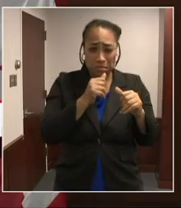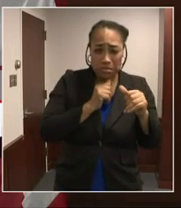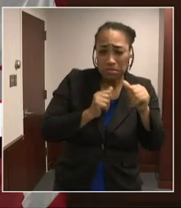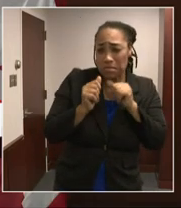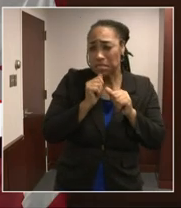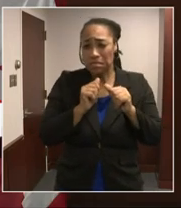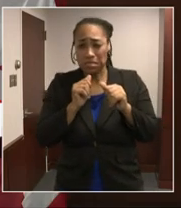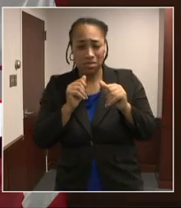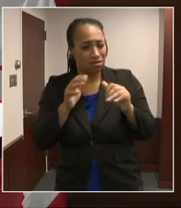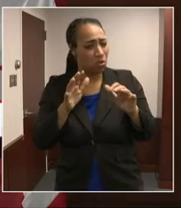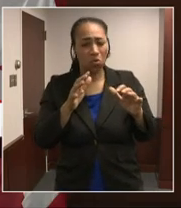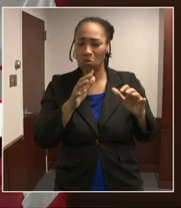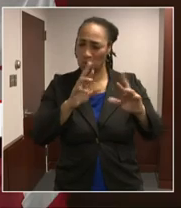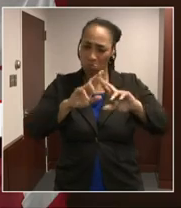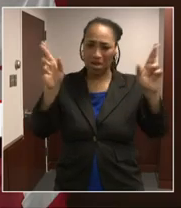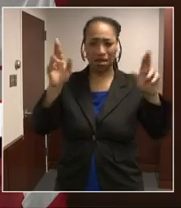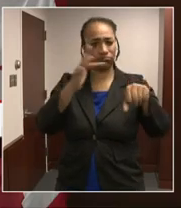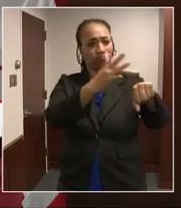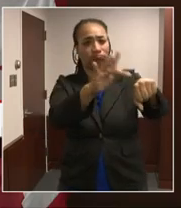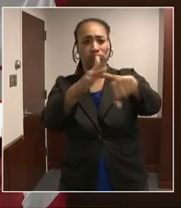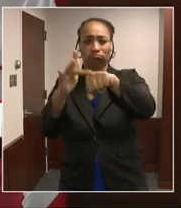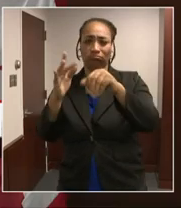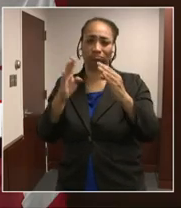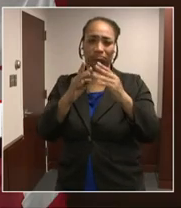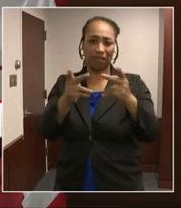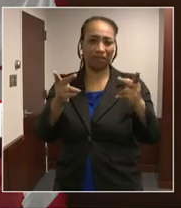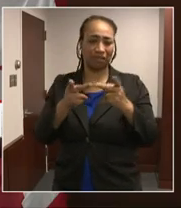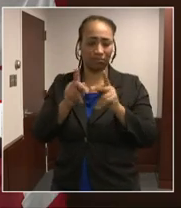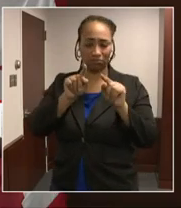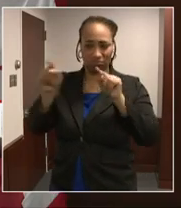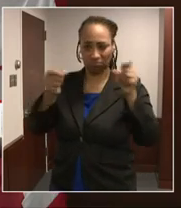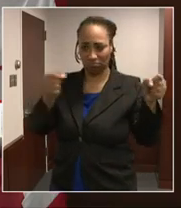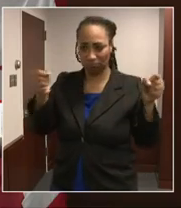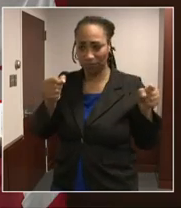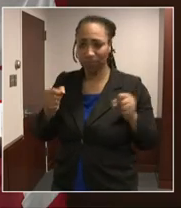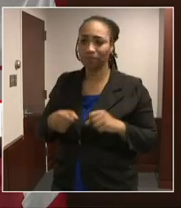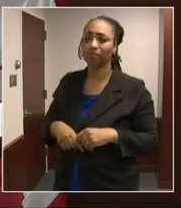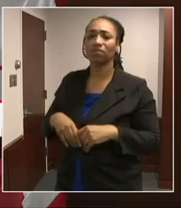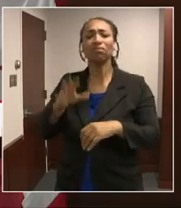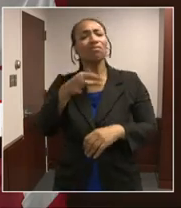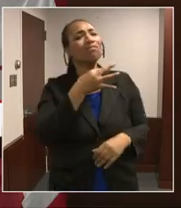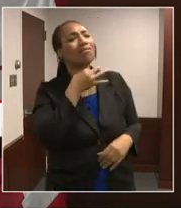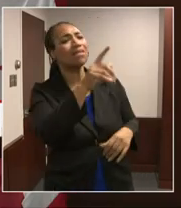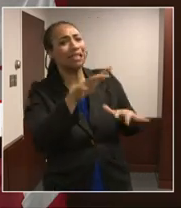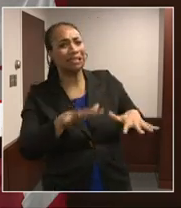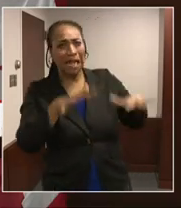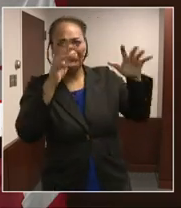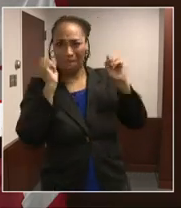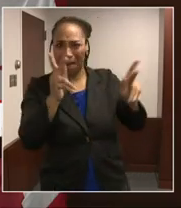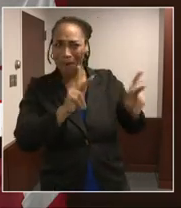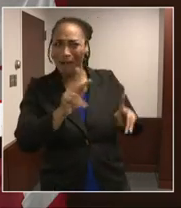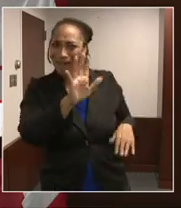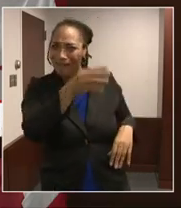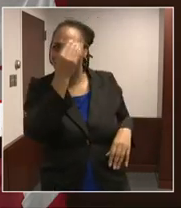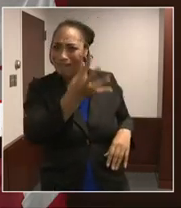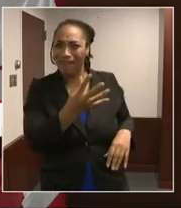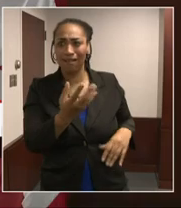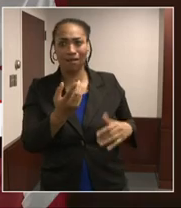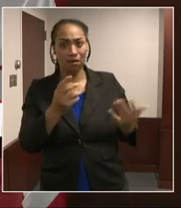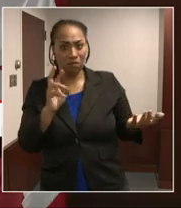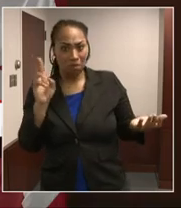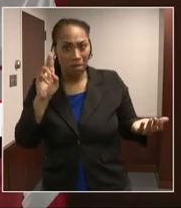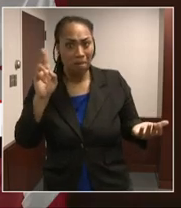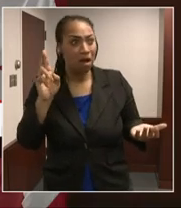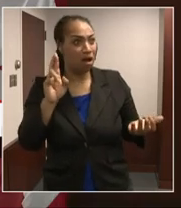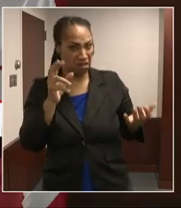mentioned anxiety, which is what a lot of people are feeling. And people are also telling us that they're concerned Republicans have the votes to push forward a federal takeover